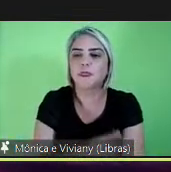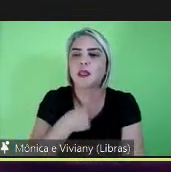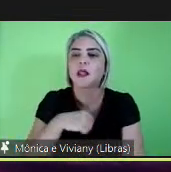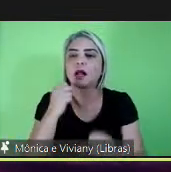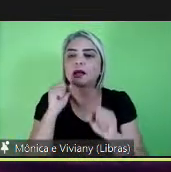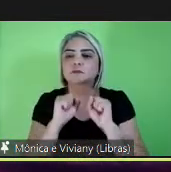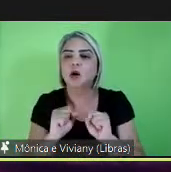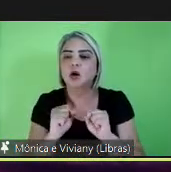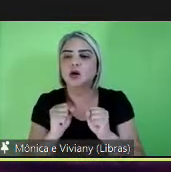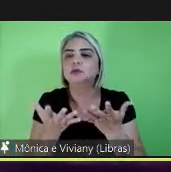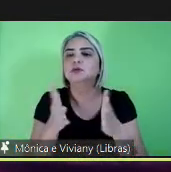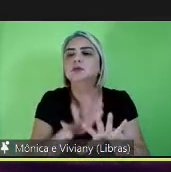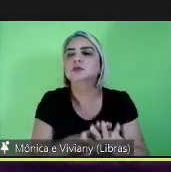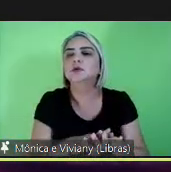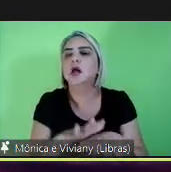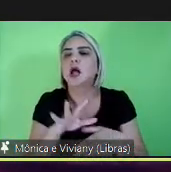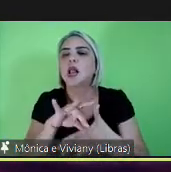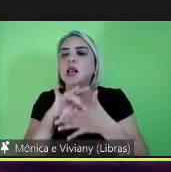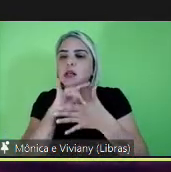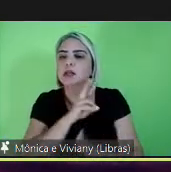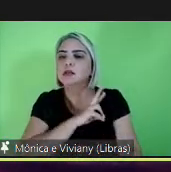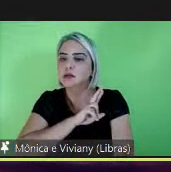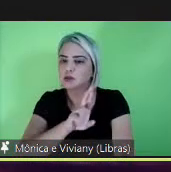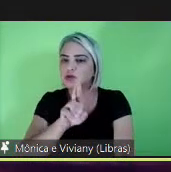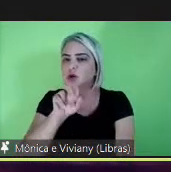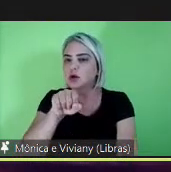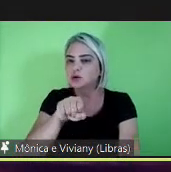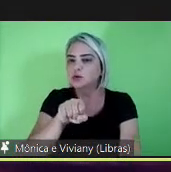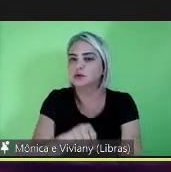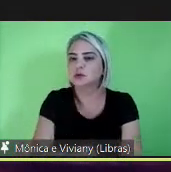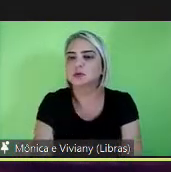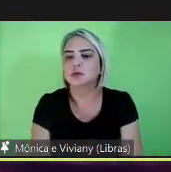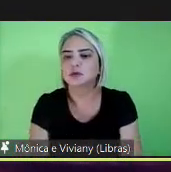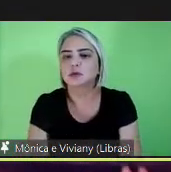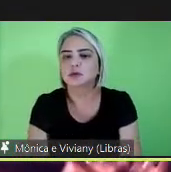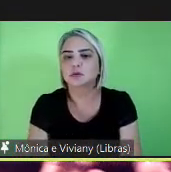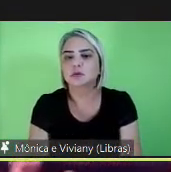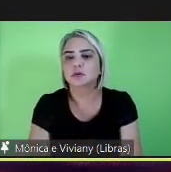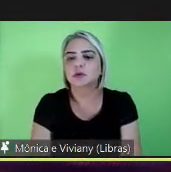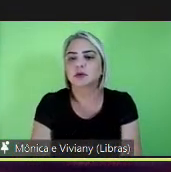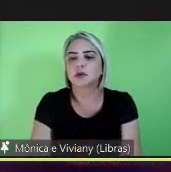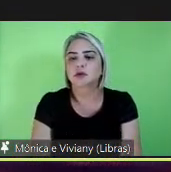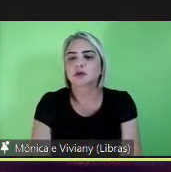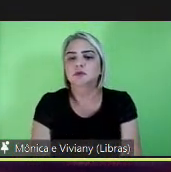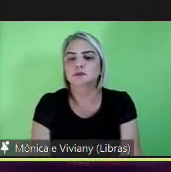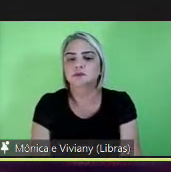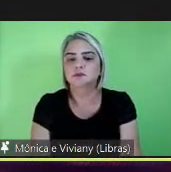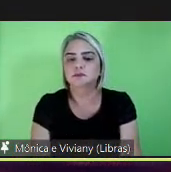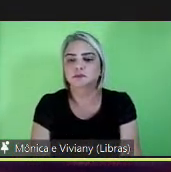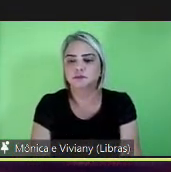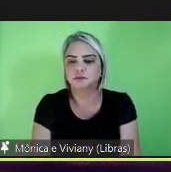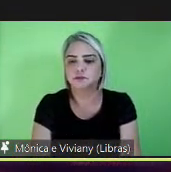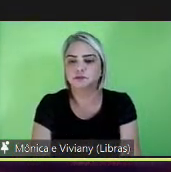leaders, religion, church leaders, all within